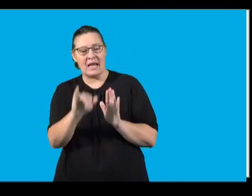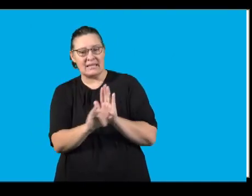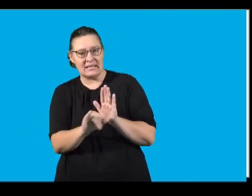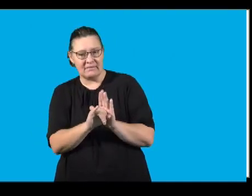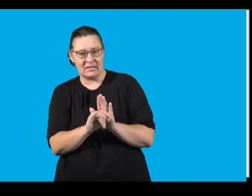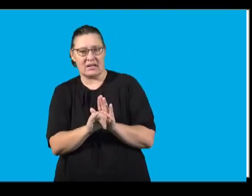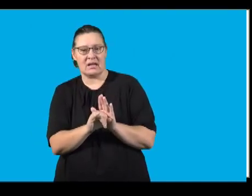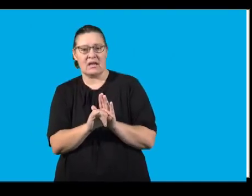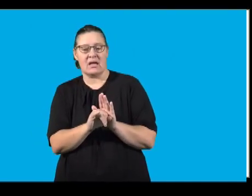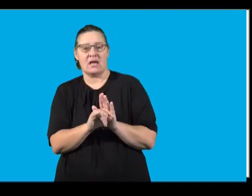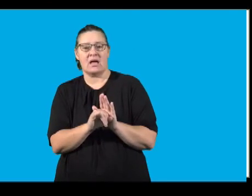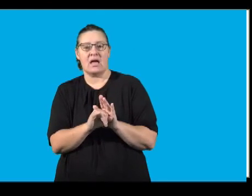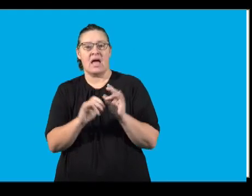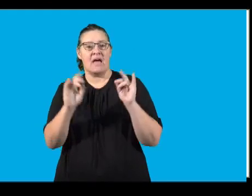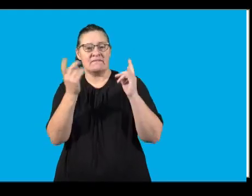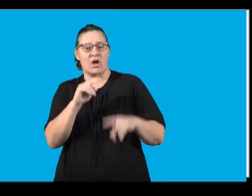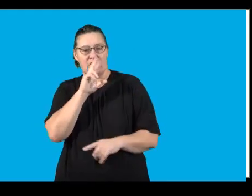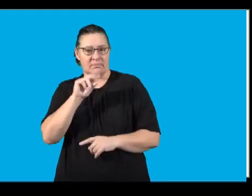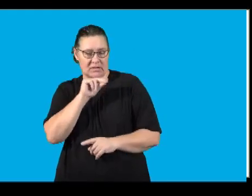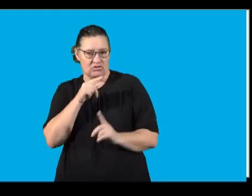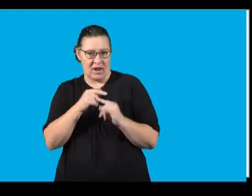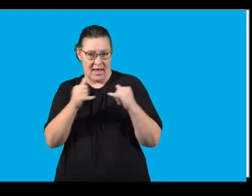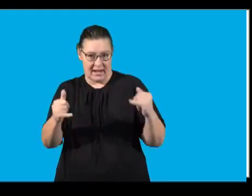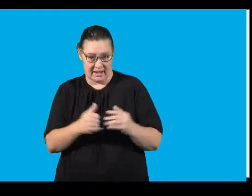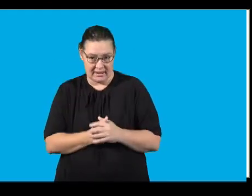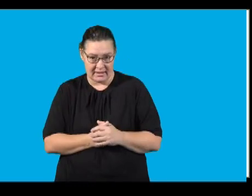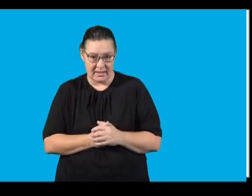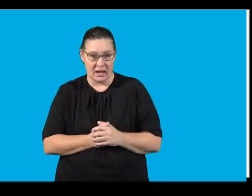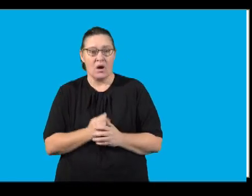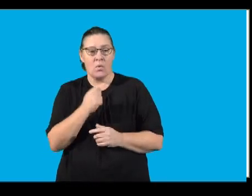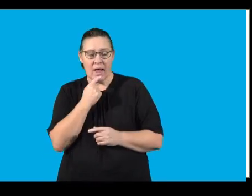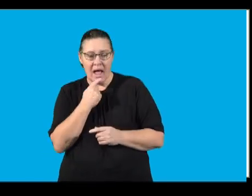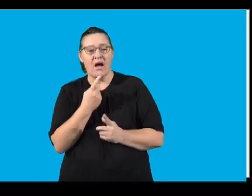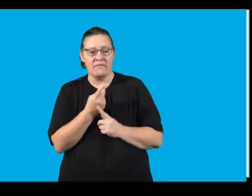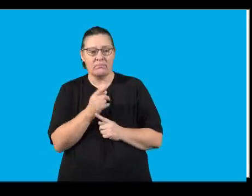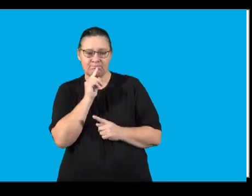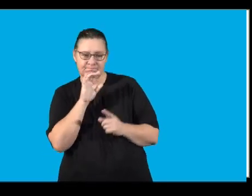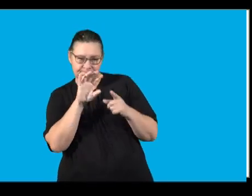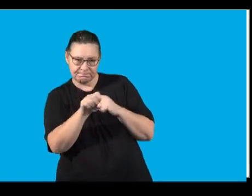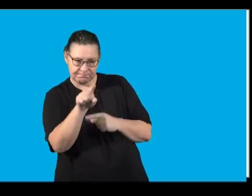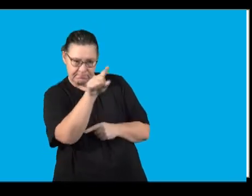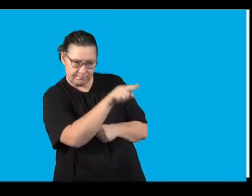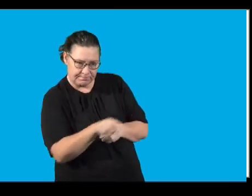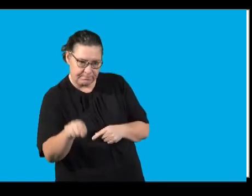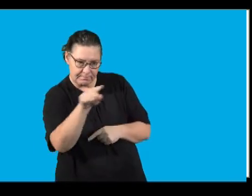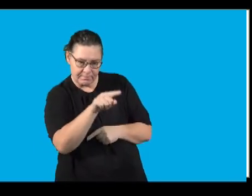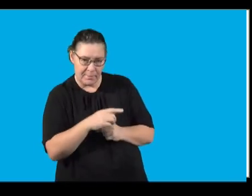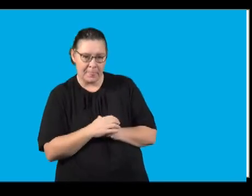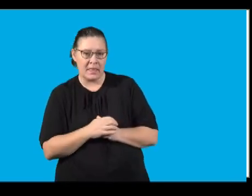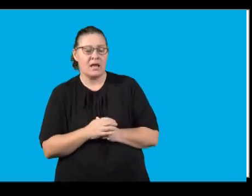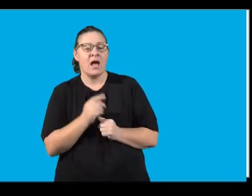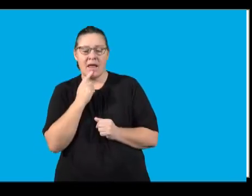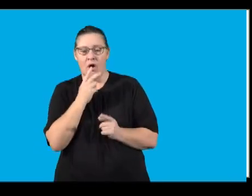of speech in this line. And okay, remember we're locating ourselves in the text, there we're going, all right, and in